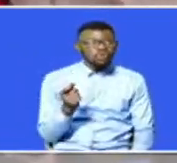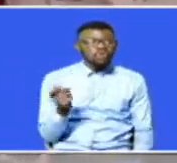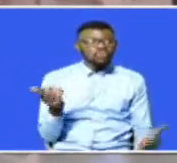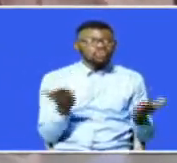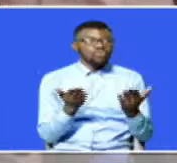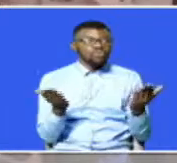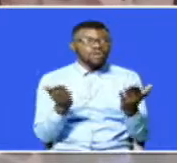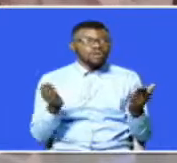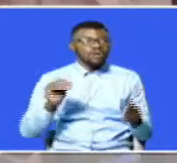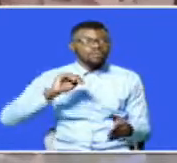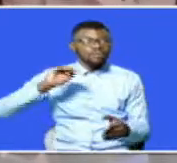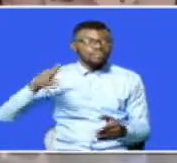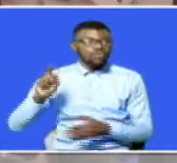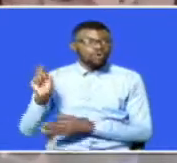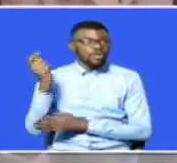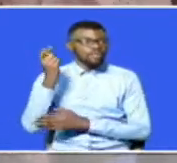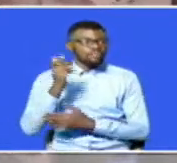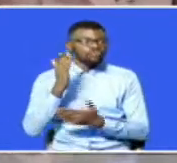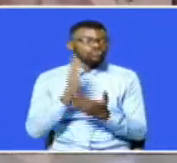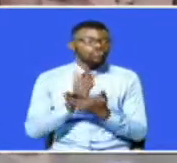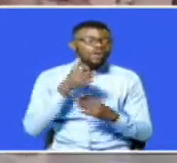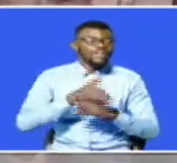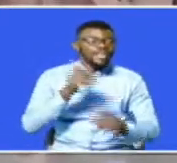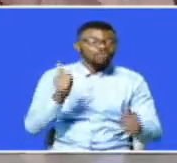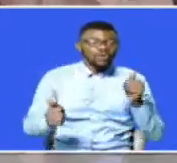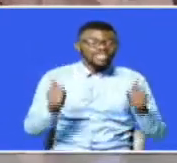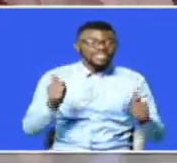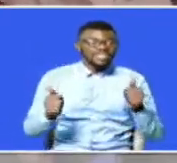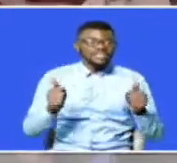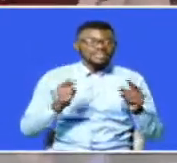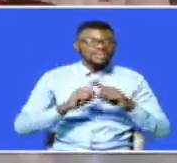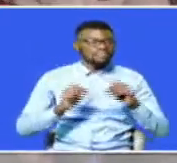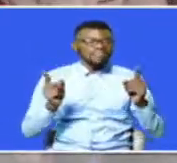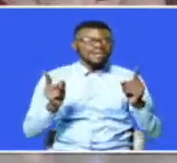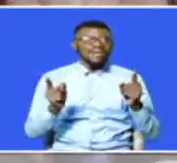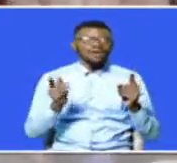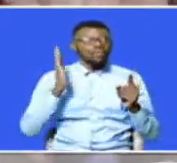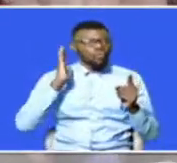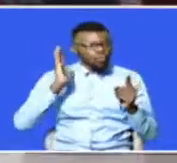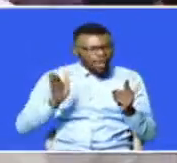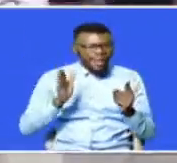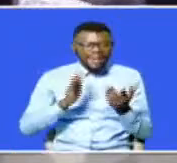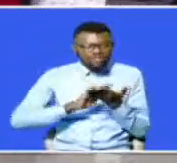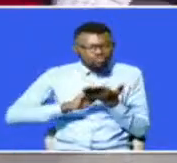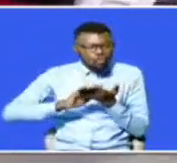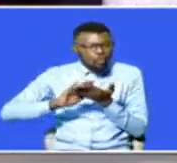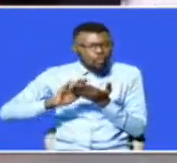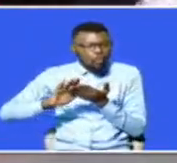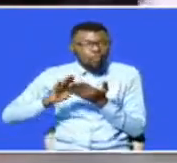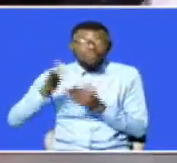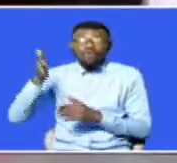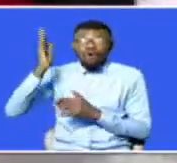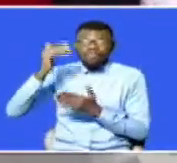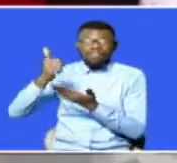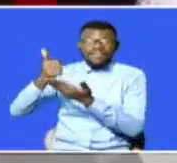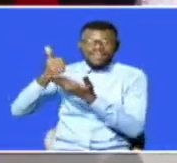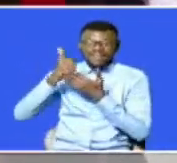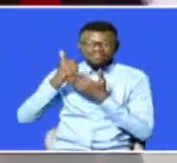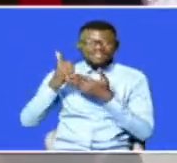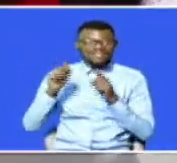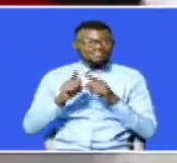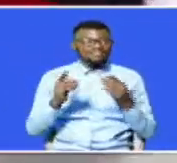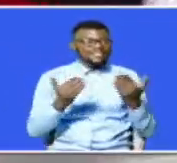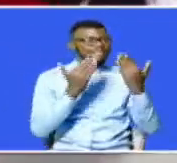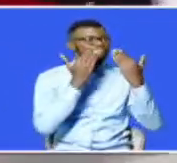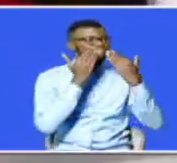Mount Kenya, kweli urongo? Na hiyo itakuwa mteremuko, Mungu mbele. Tuseme pia asante kwa